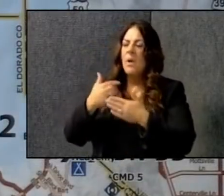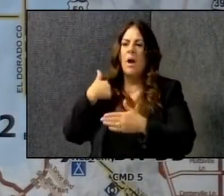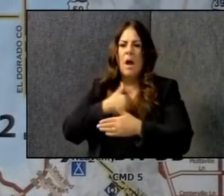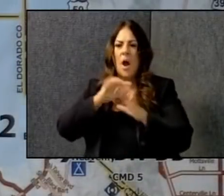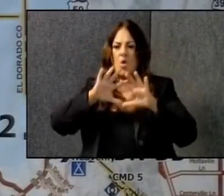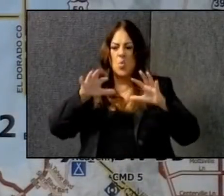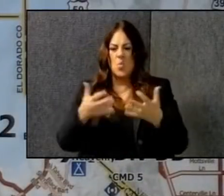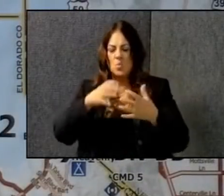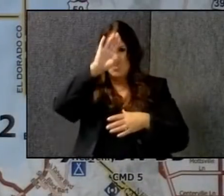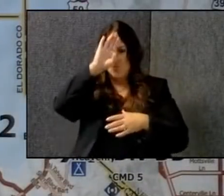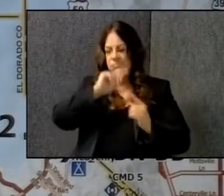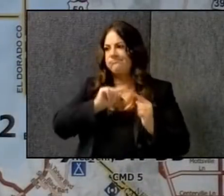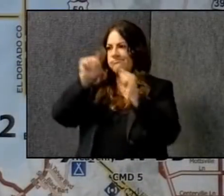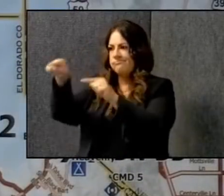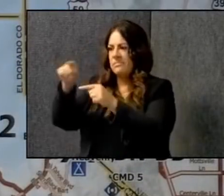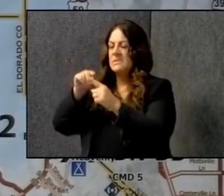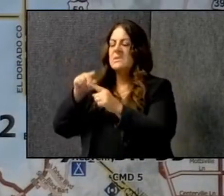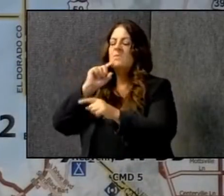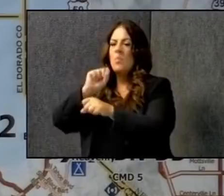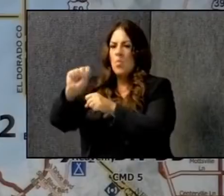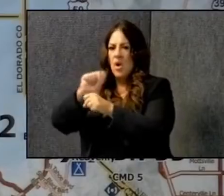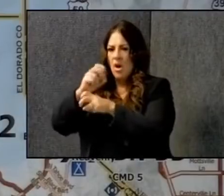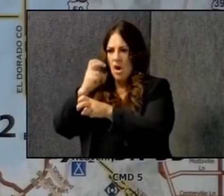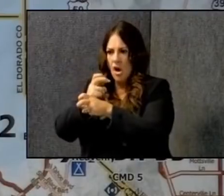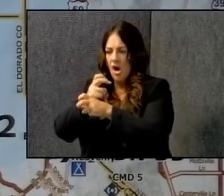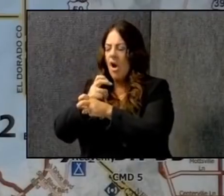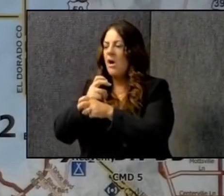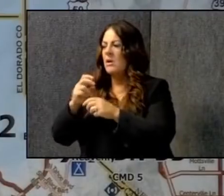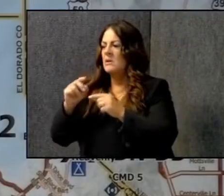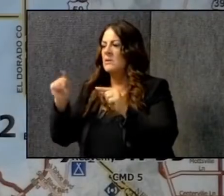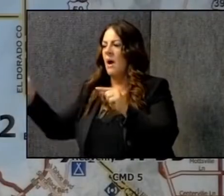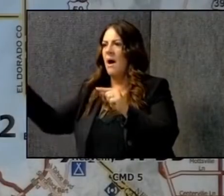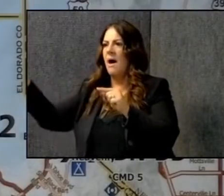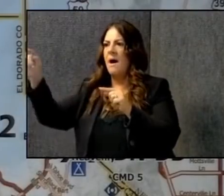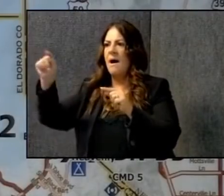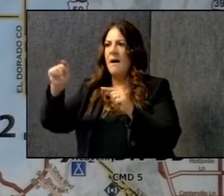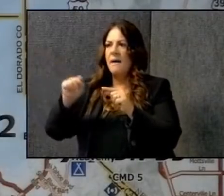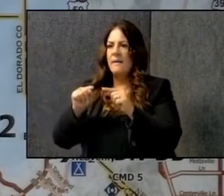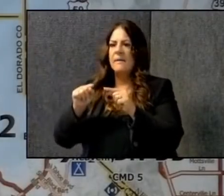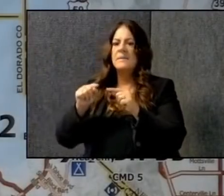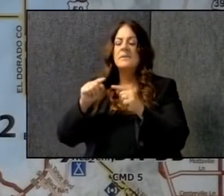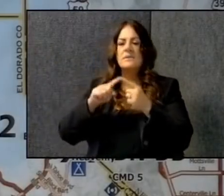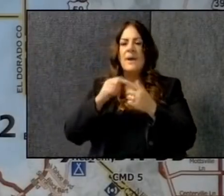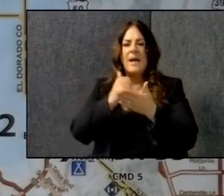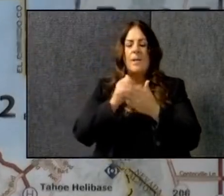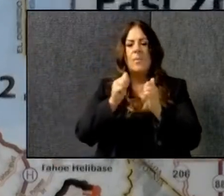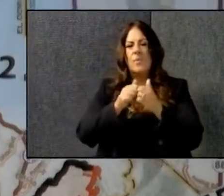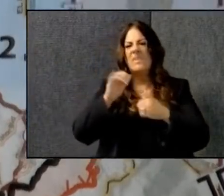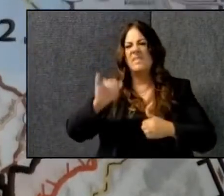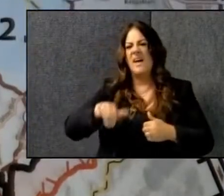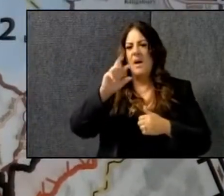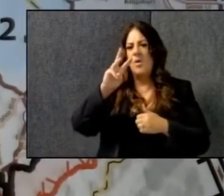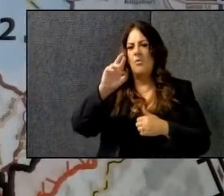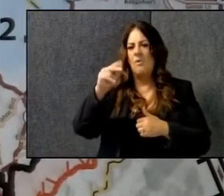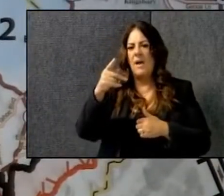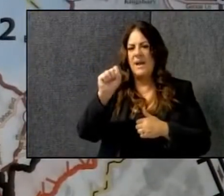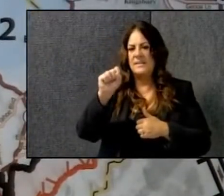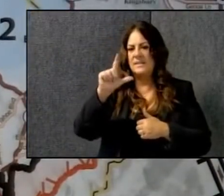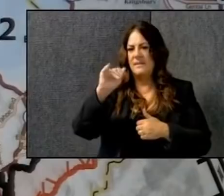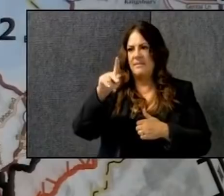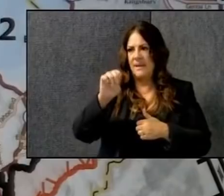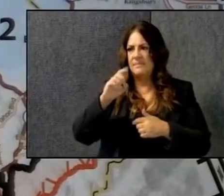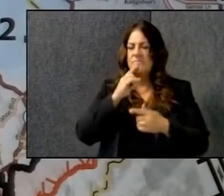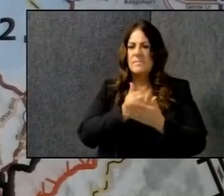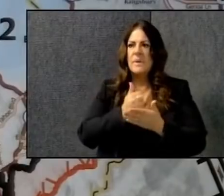this fire's edge all the way back down towards Wright Lake. So things are progressing there with that moisture that we had. Really helped us